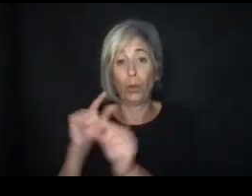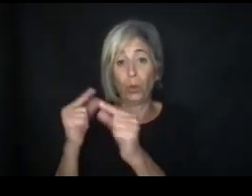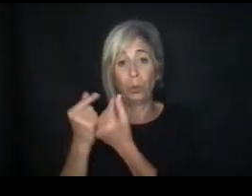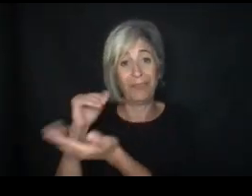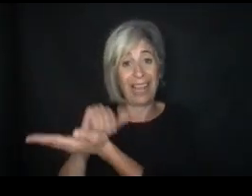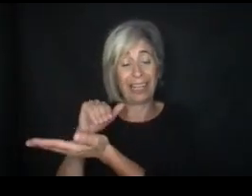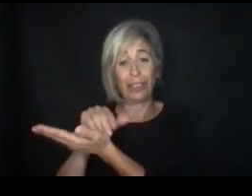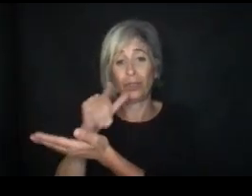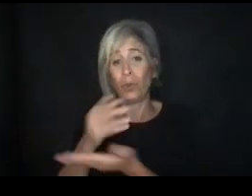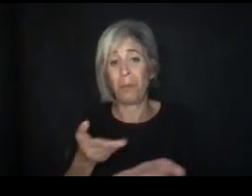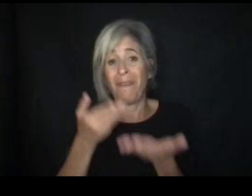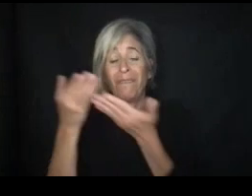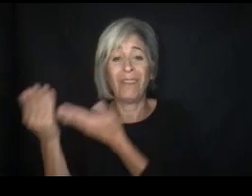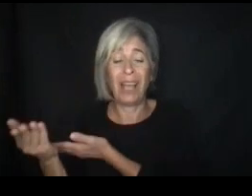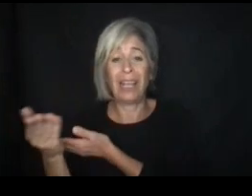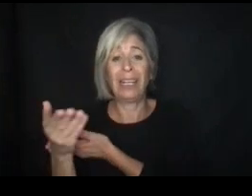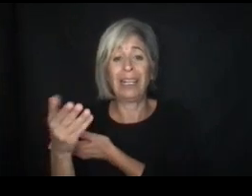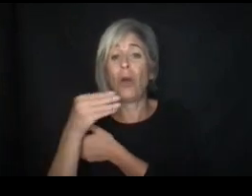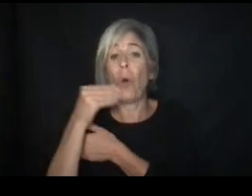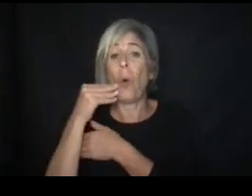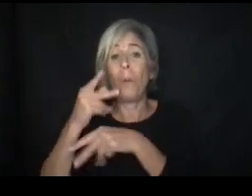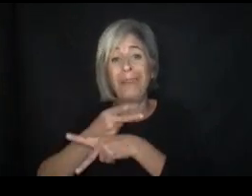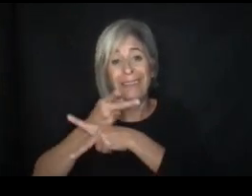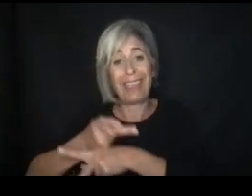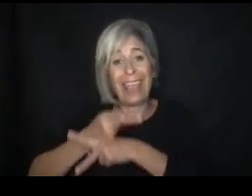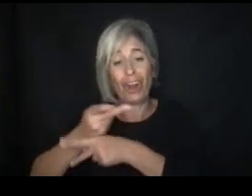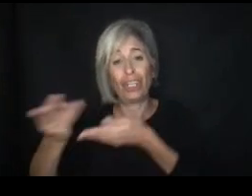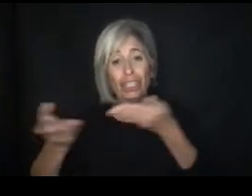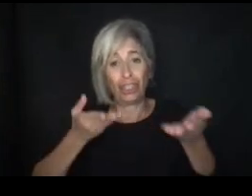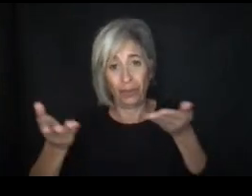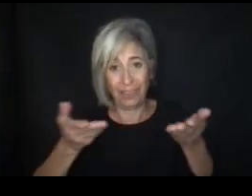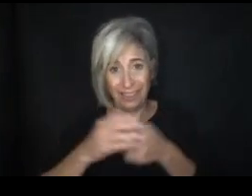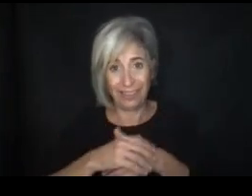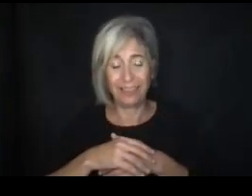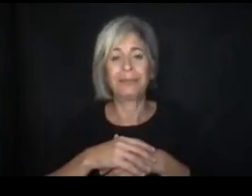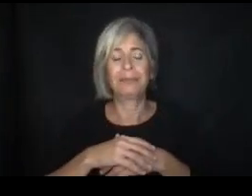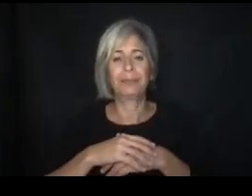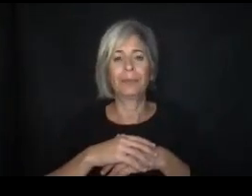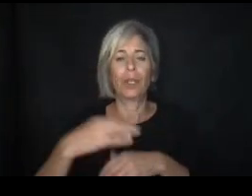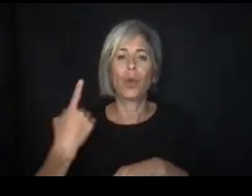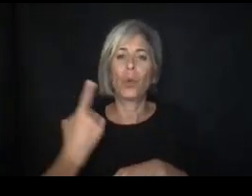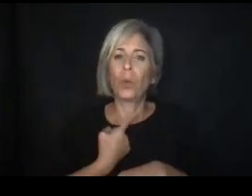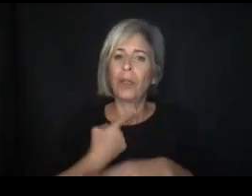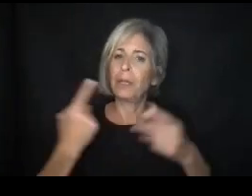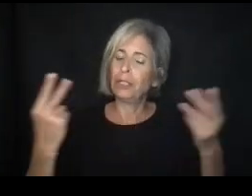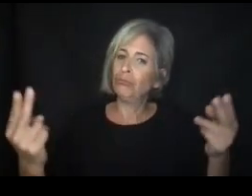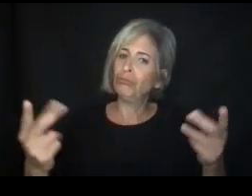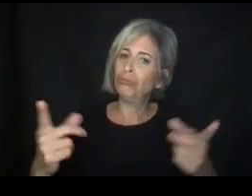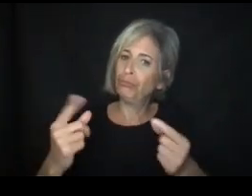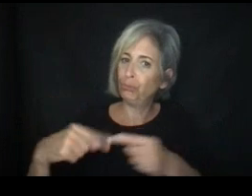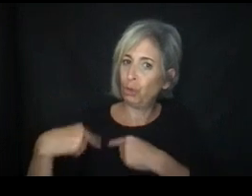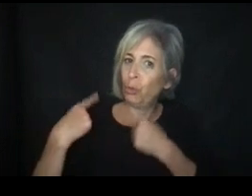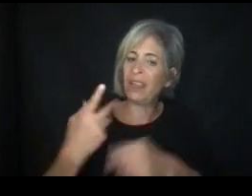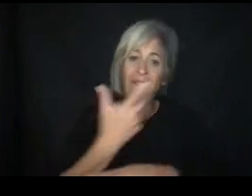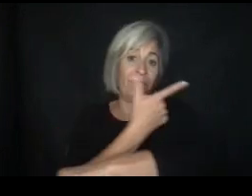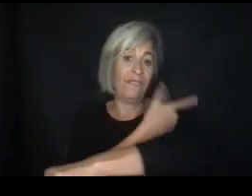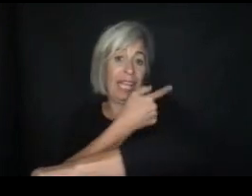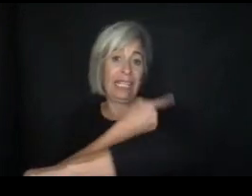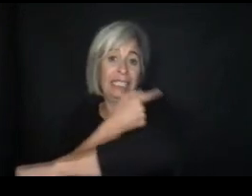who provide home care services. And we've been doing vaccines